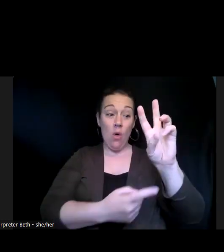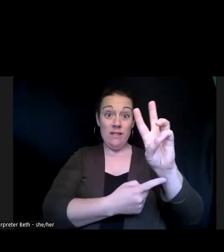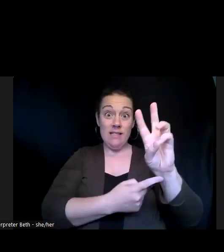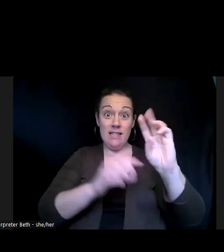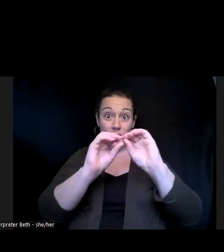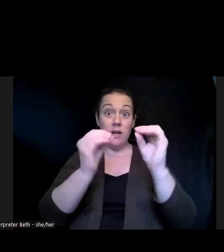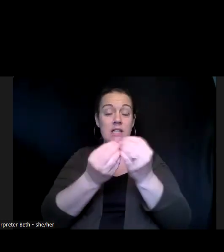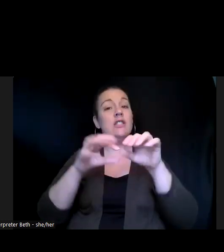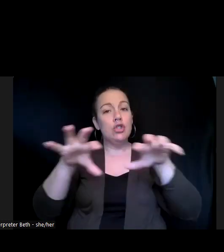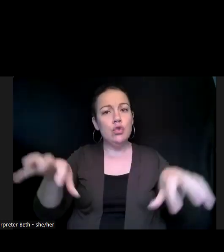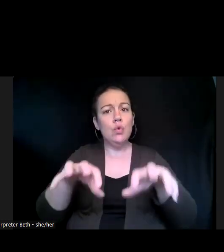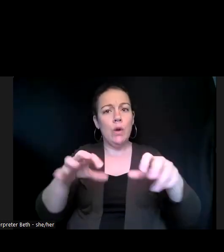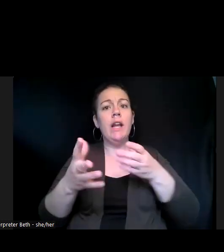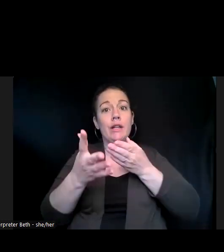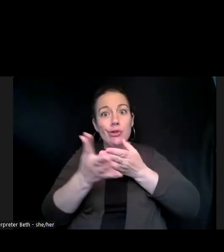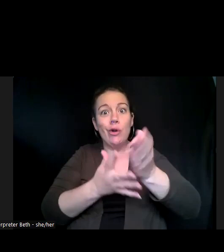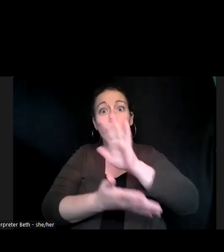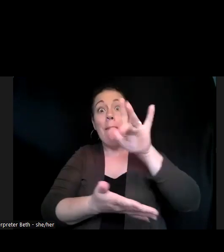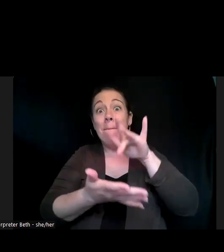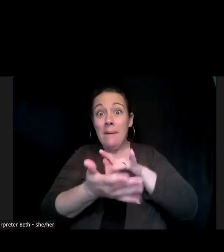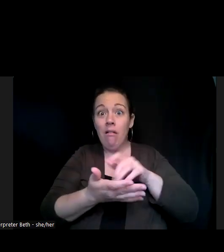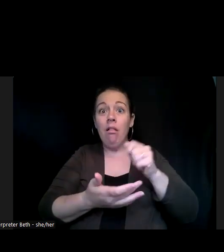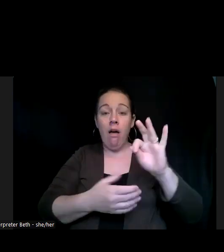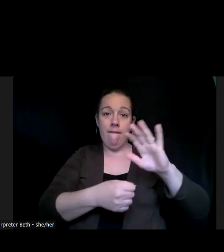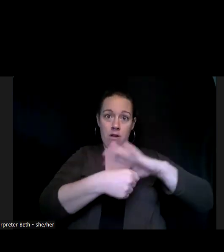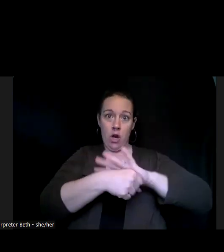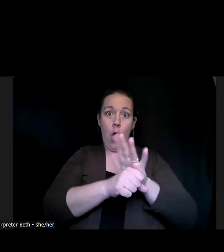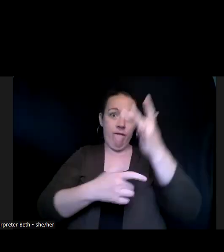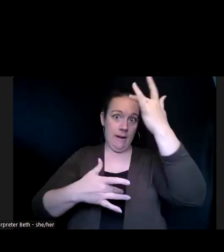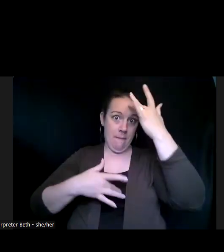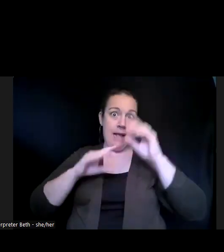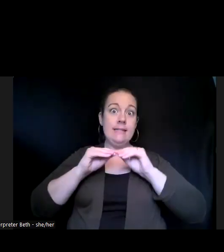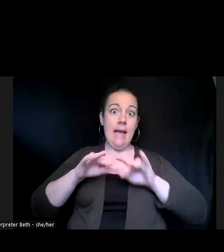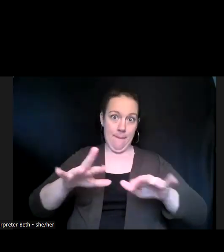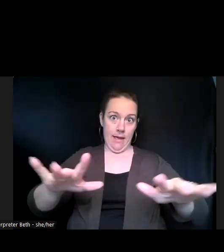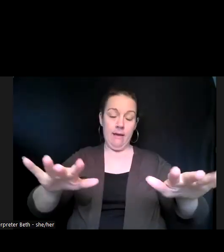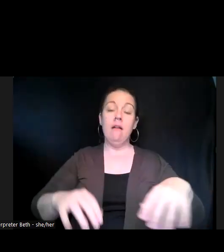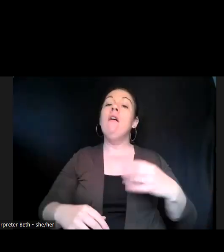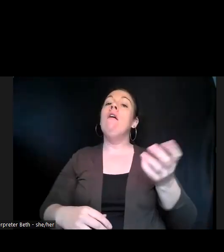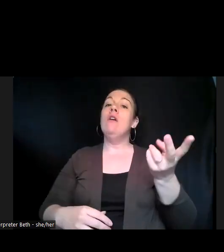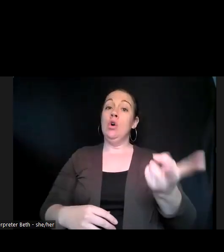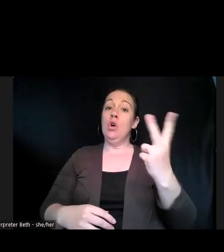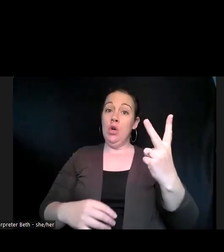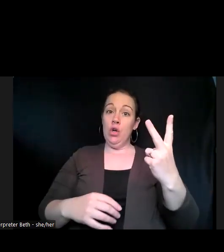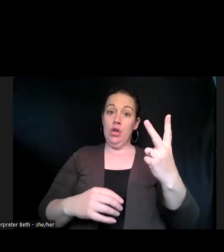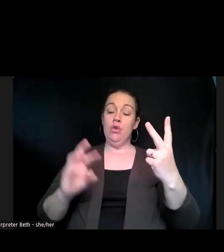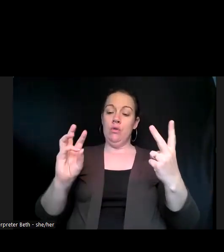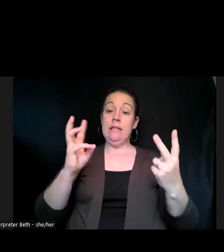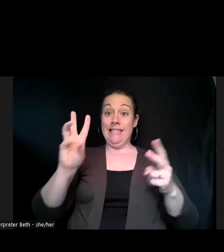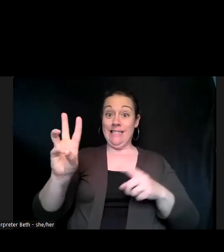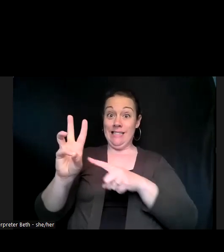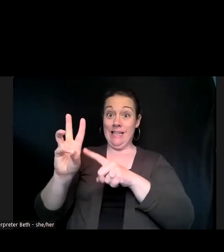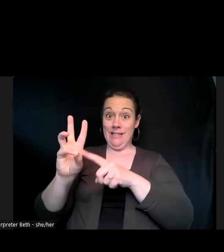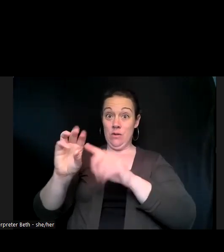the height of the pandemic. Today, you're going to hear from some of this from 2 organizations, but I would like to just give you a little glimpse of what